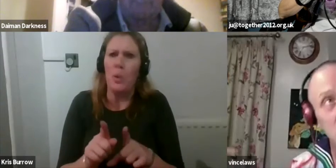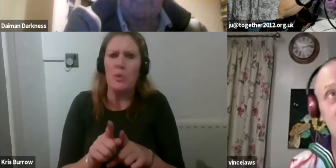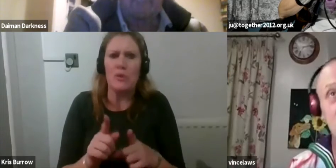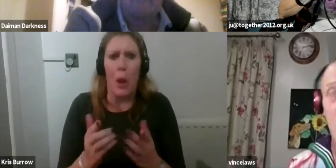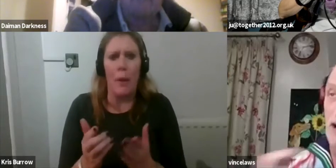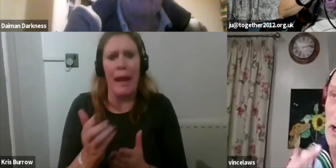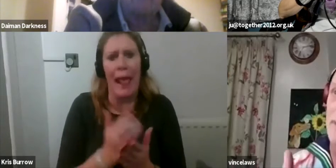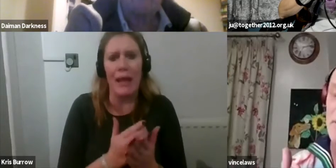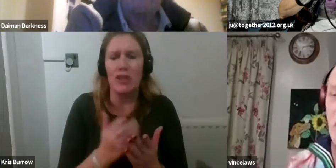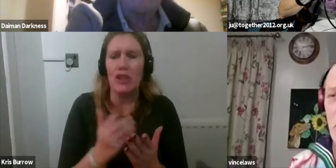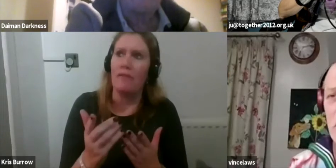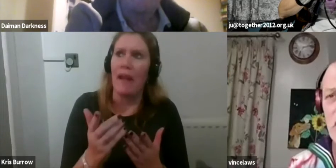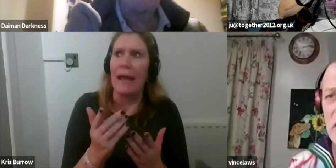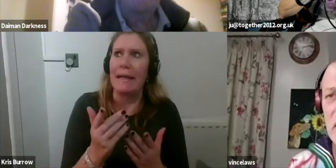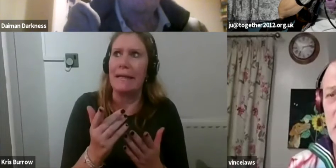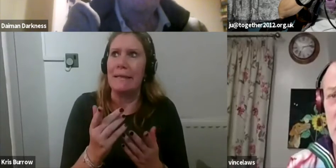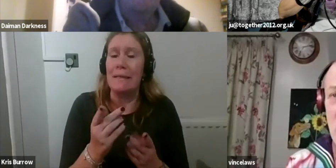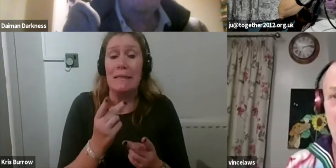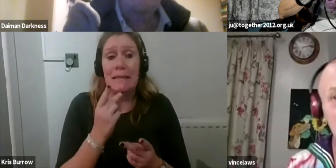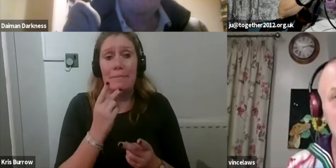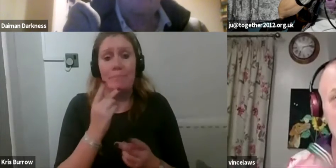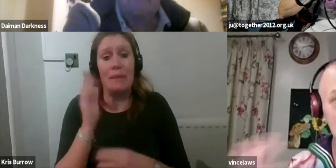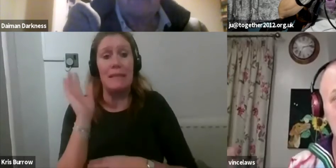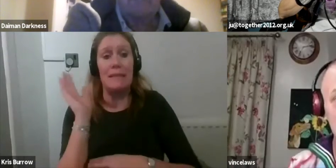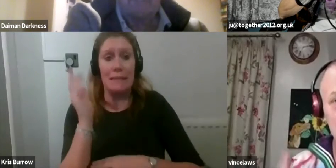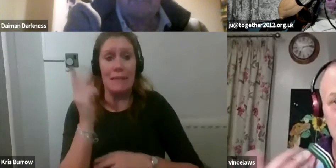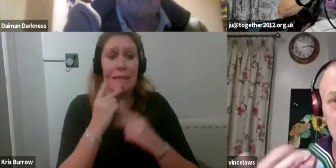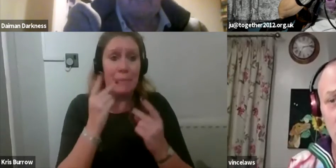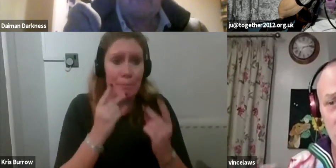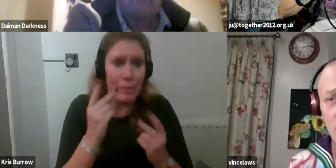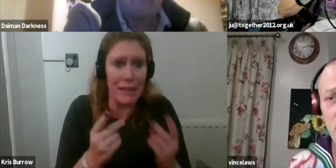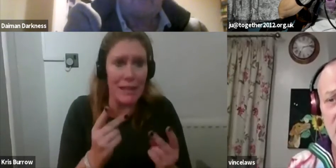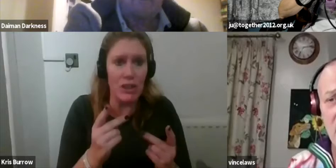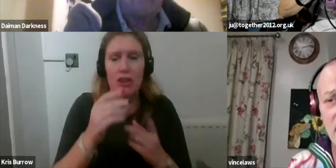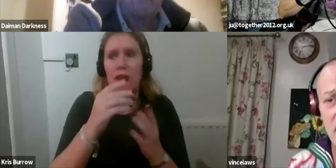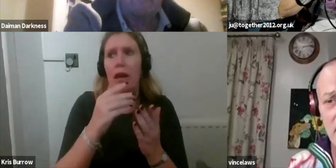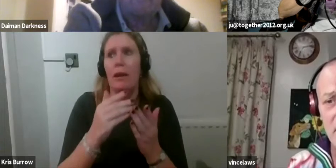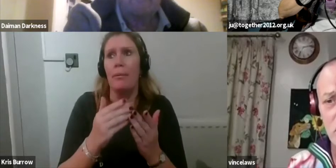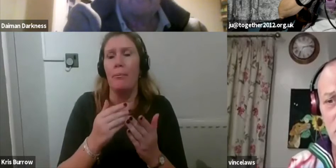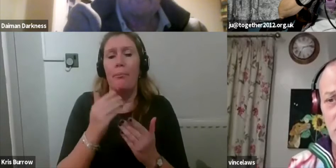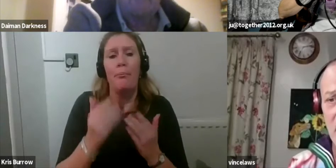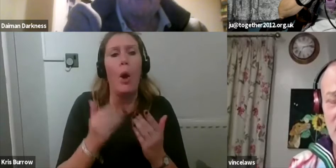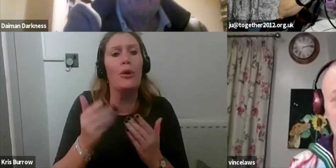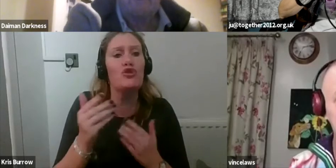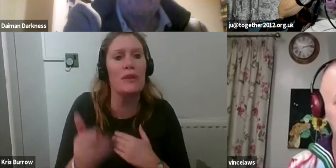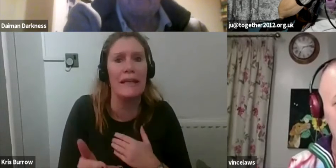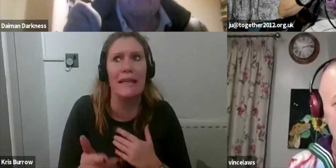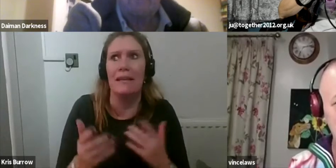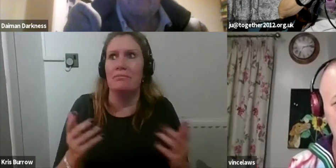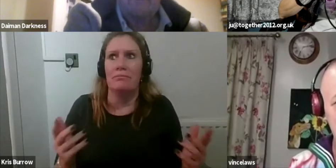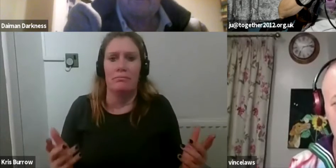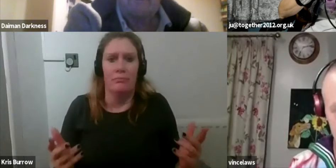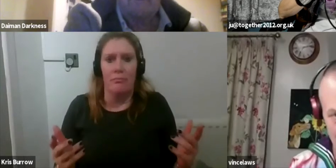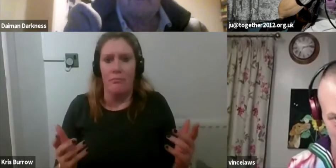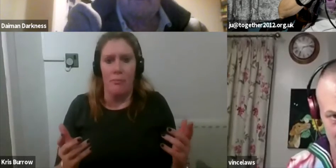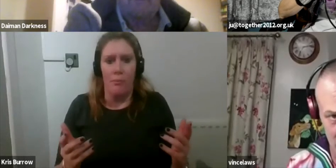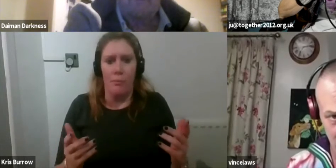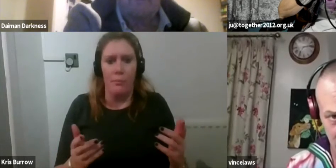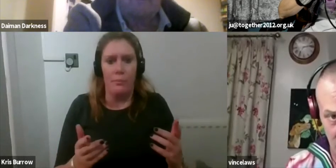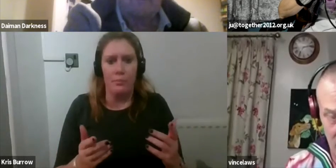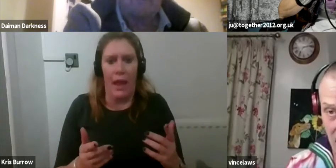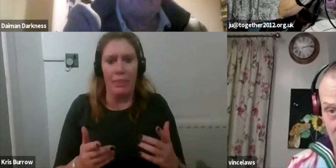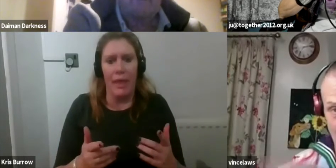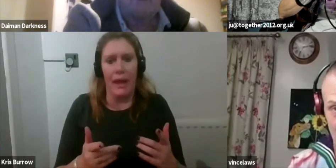and a bit of song and a bit of poetry. And then I was wondering, going on from that, if I could create a sort of happening with a